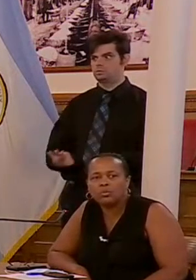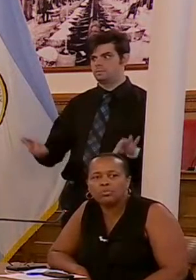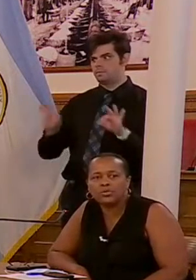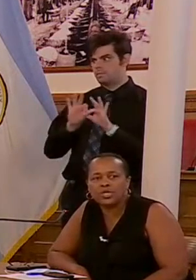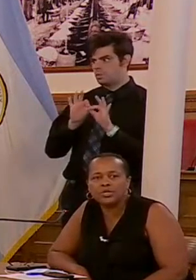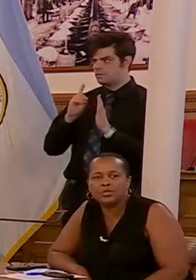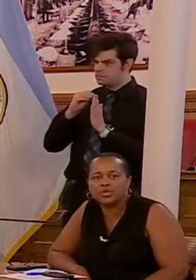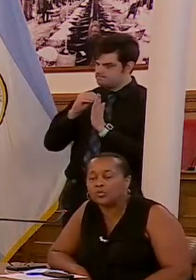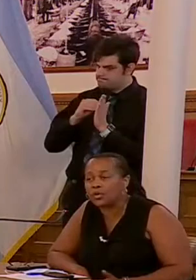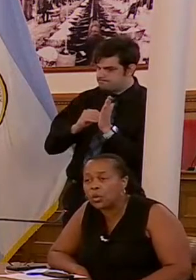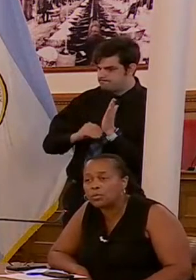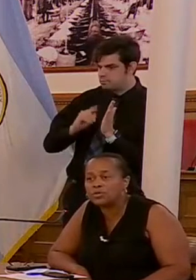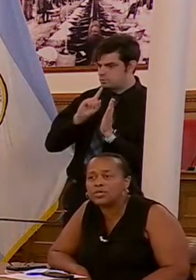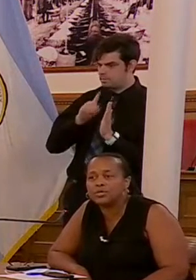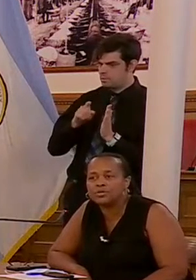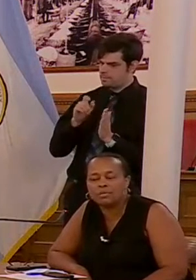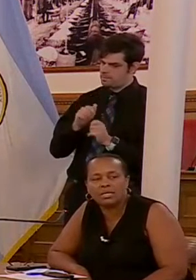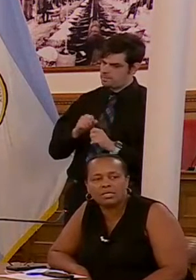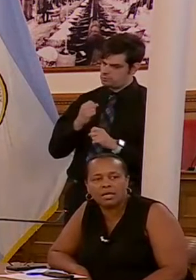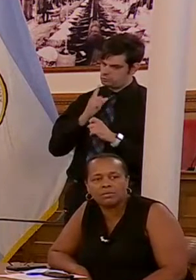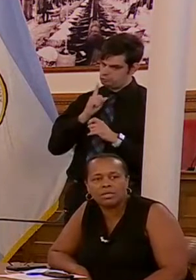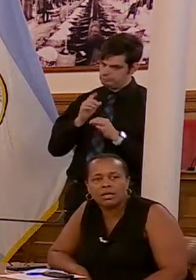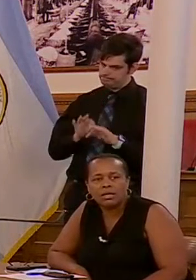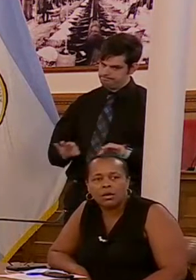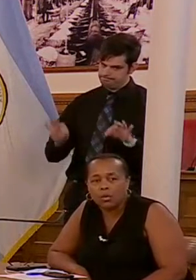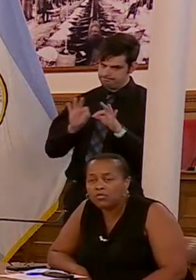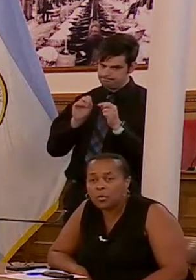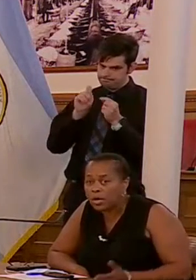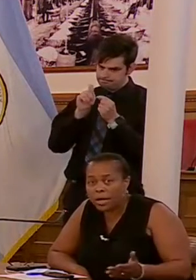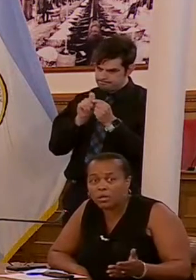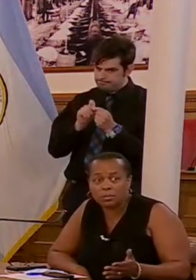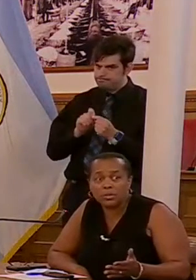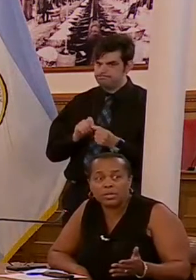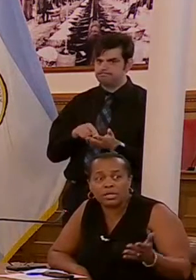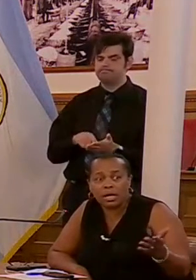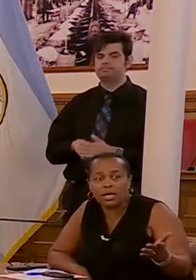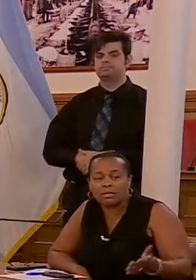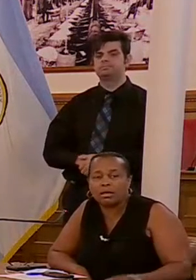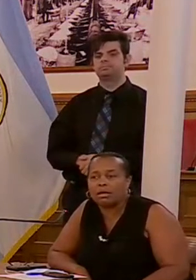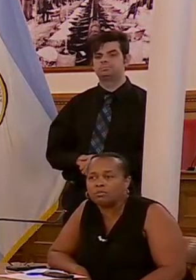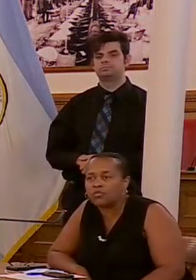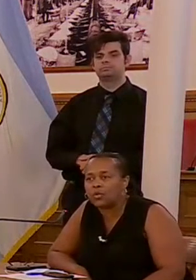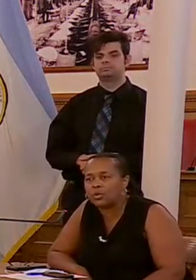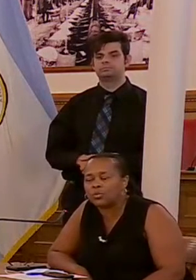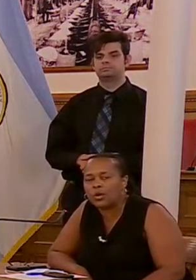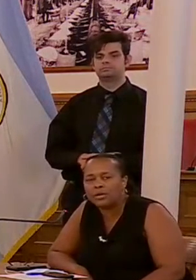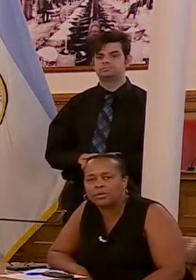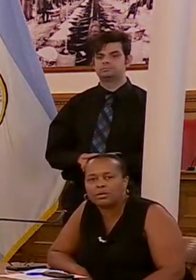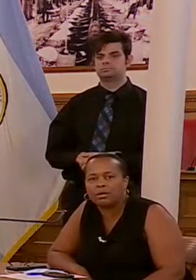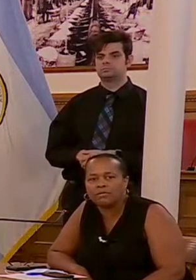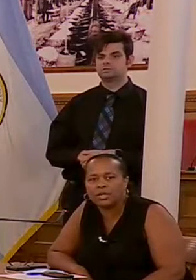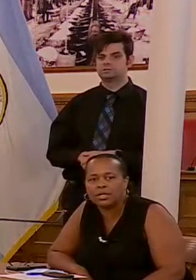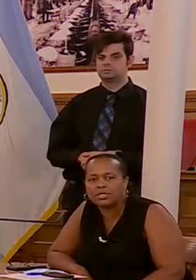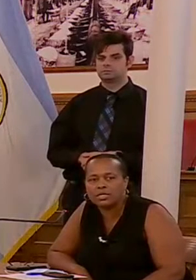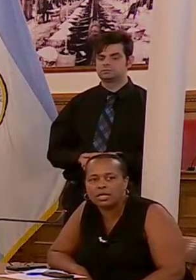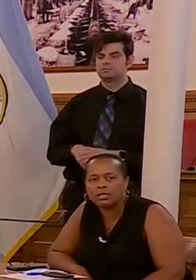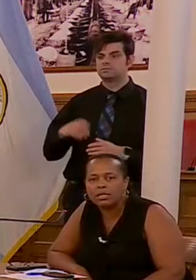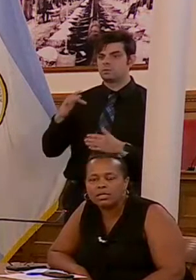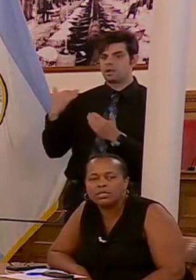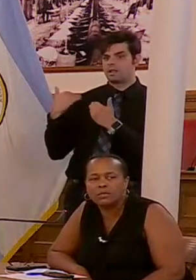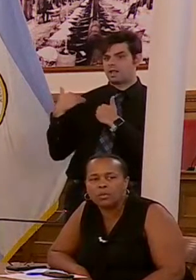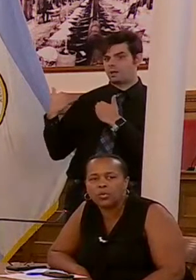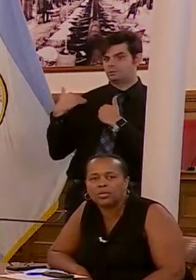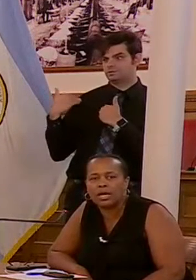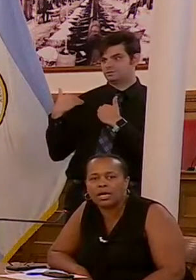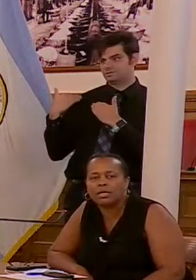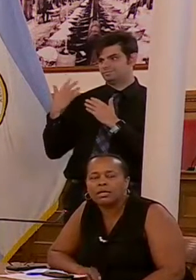legal procedures or for court procedures many times, or for accountability and for record of an incident,